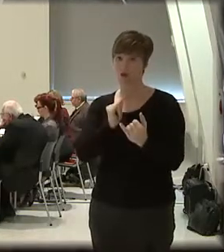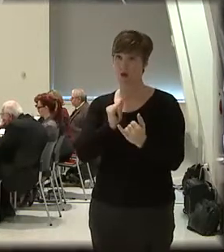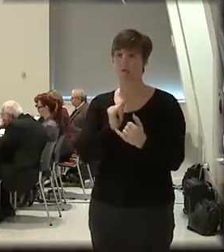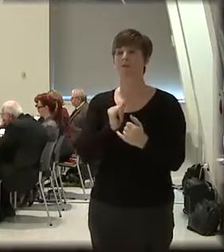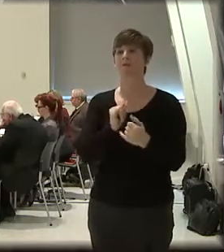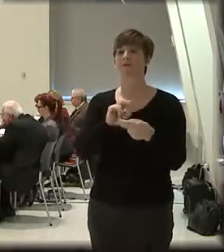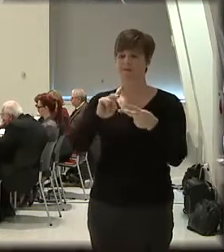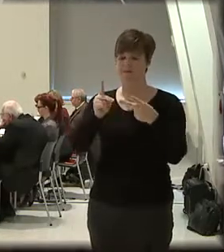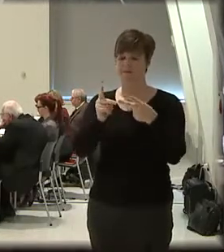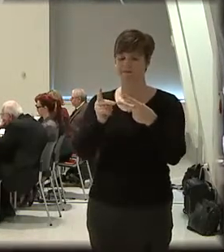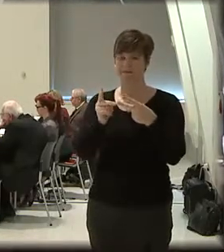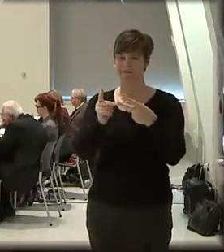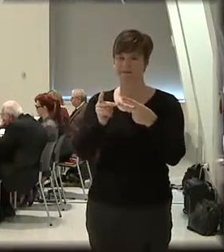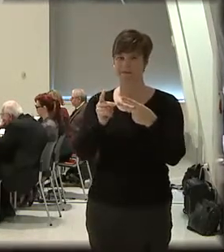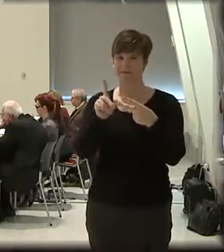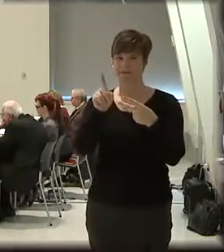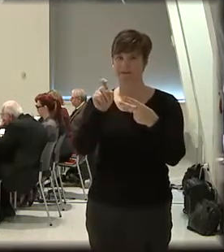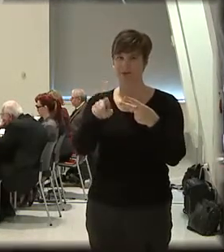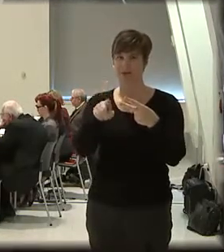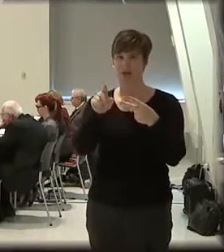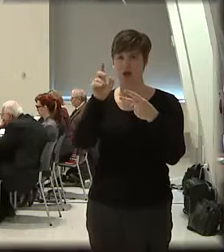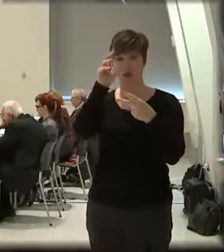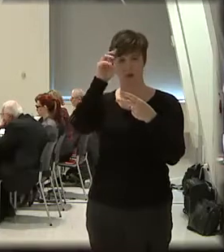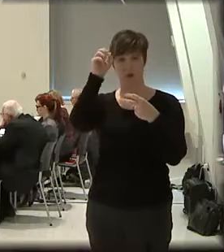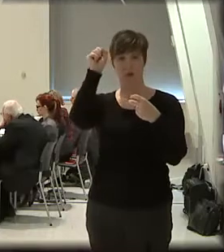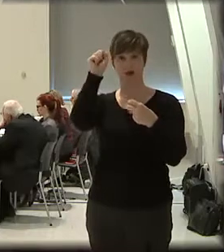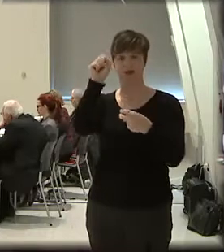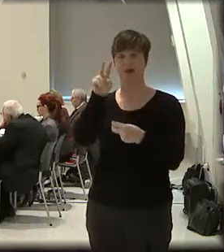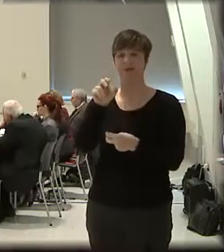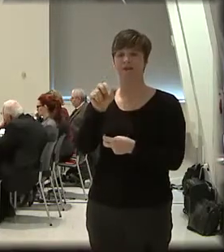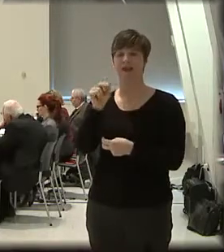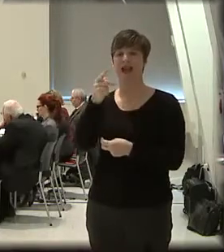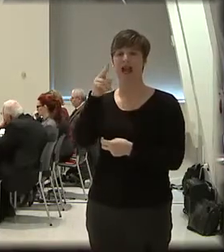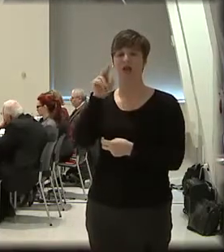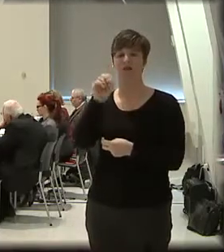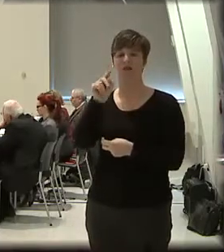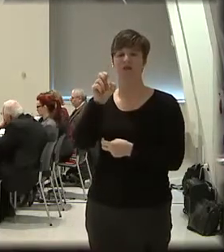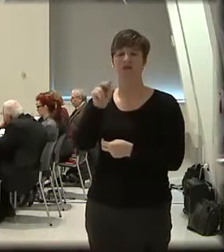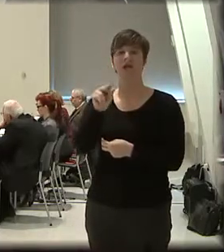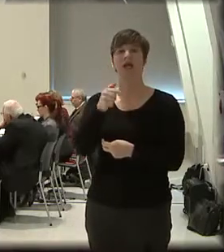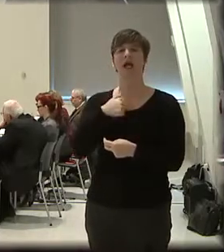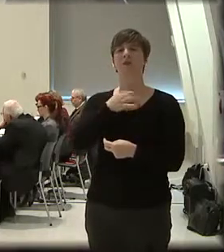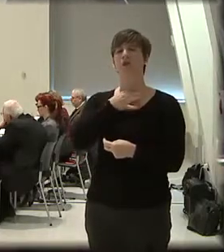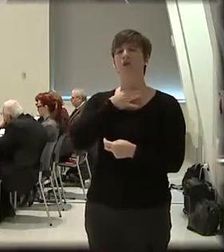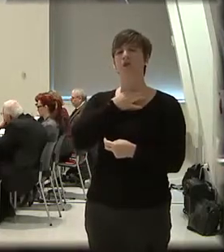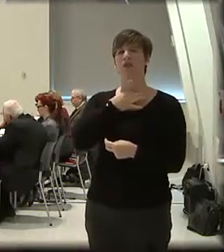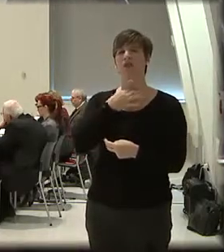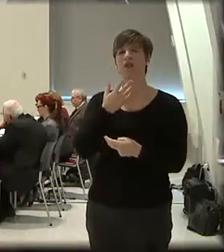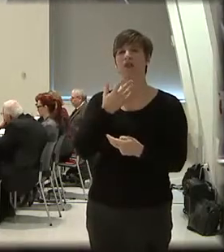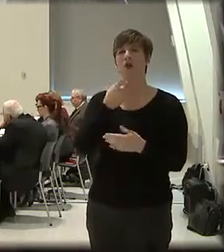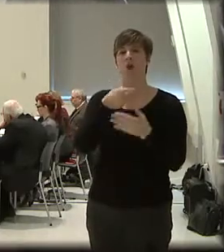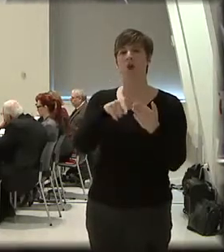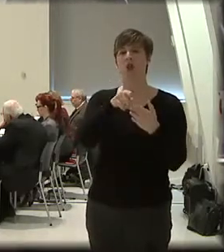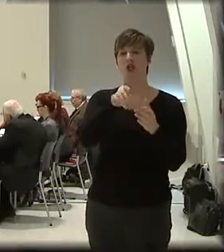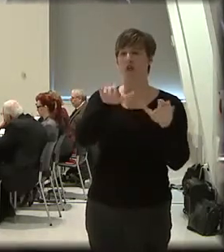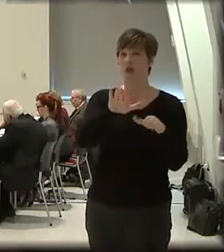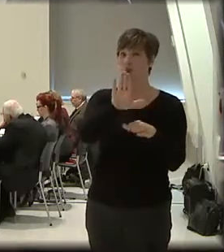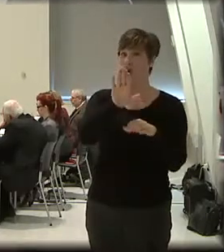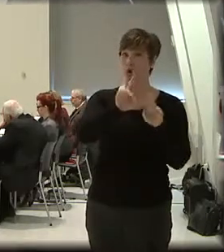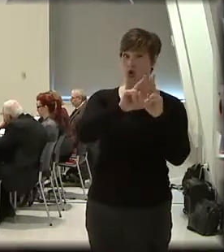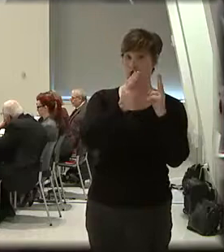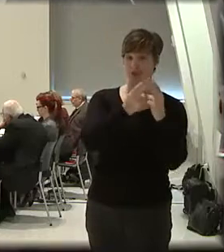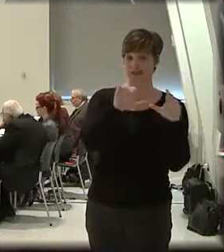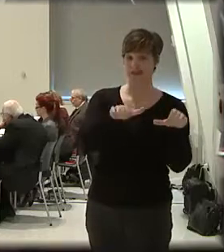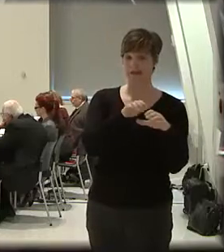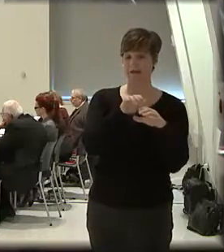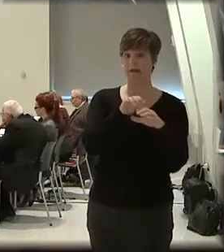jurisdictions. Question number two is for President Van Houten. I'm curious to know what you did, what your union did